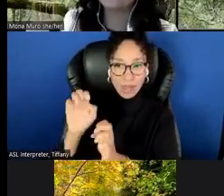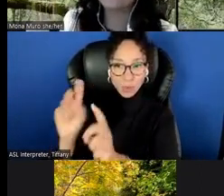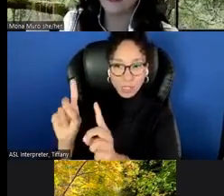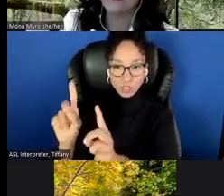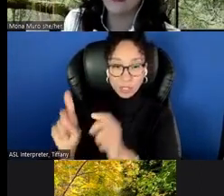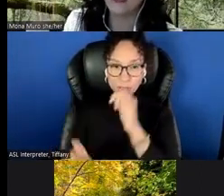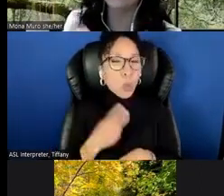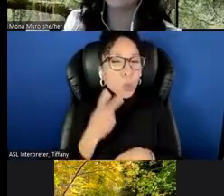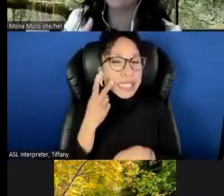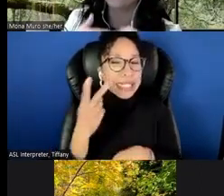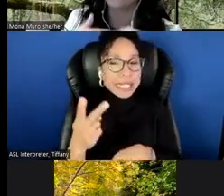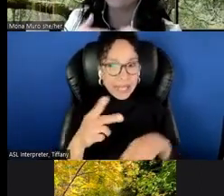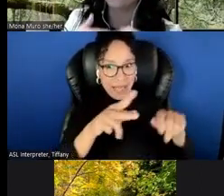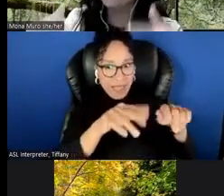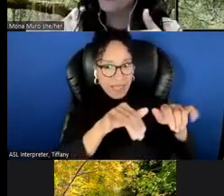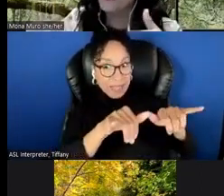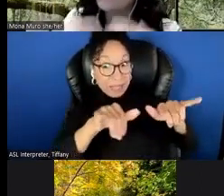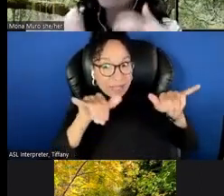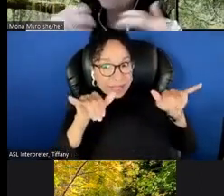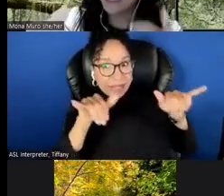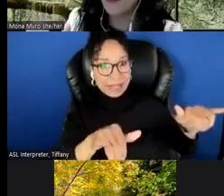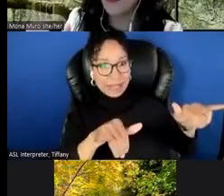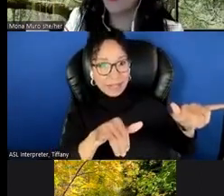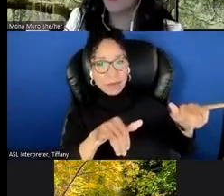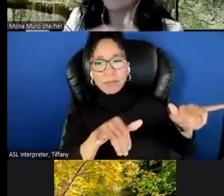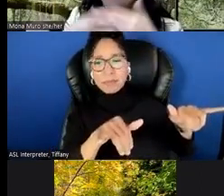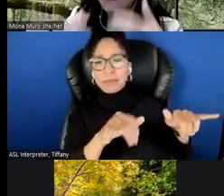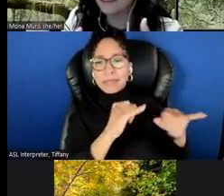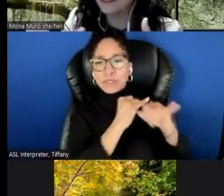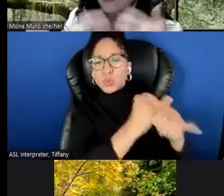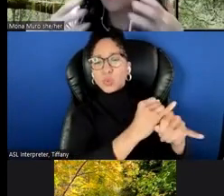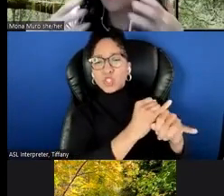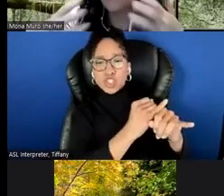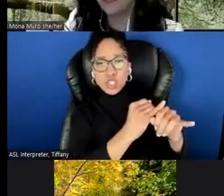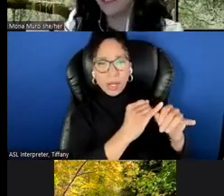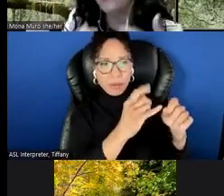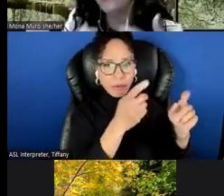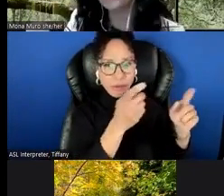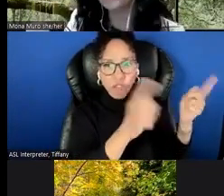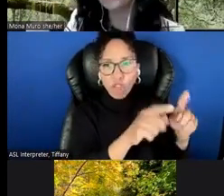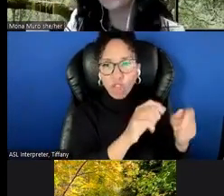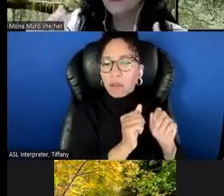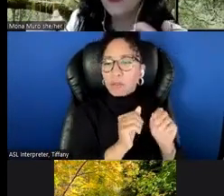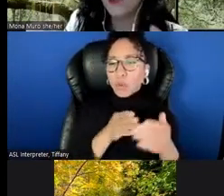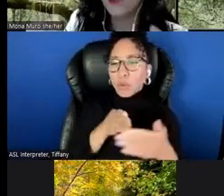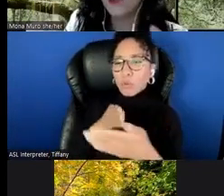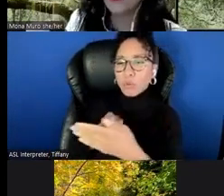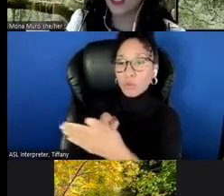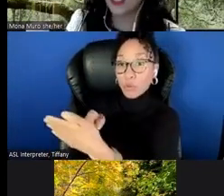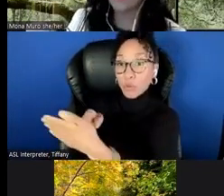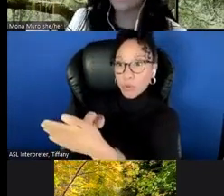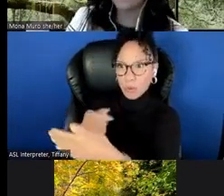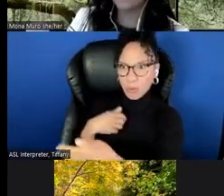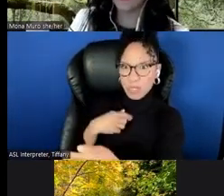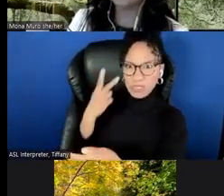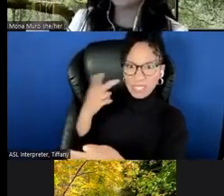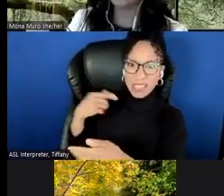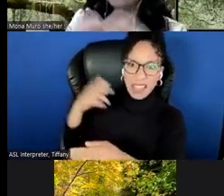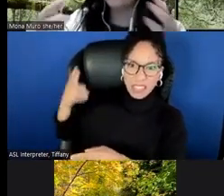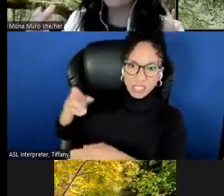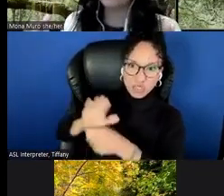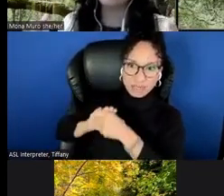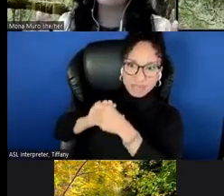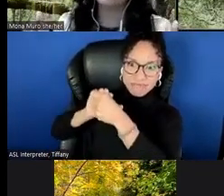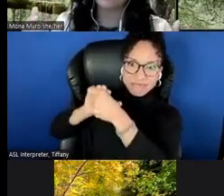systemic collusion to kind of double down on racism and oppression and history in our work